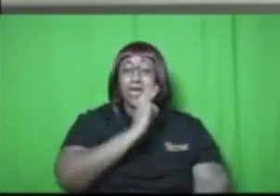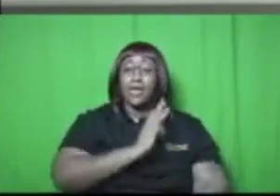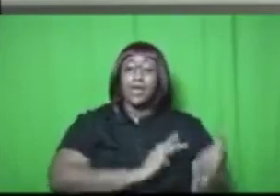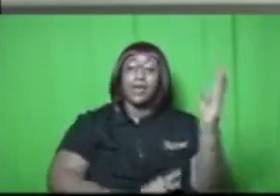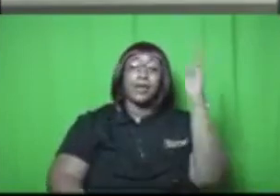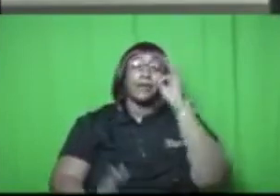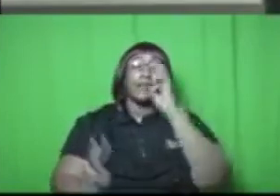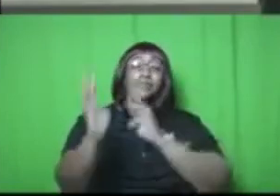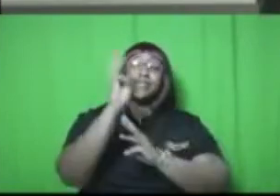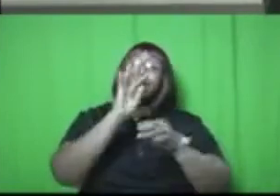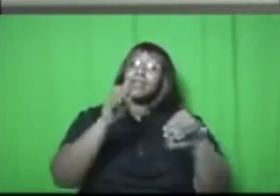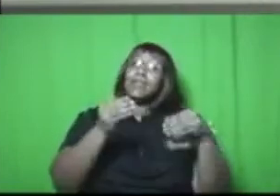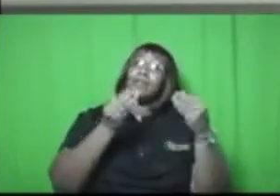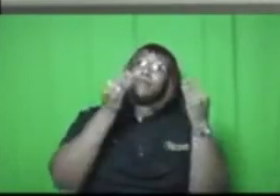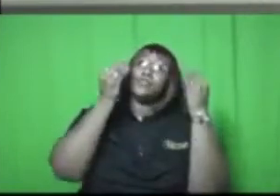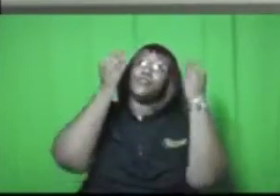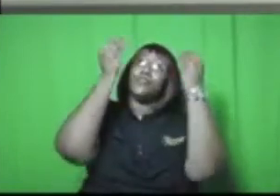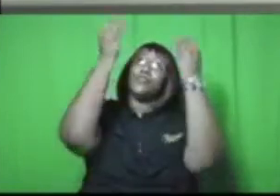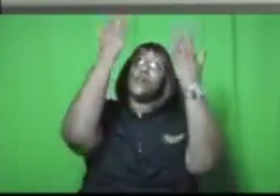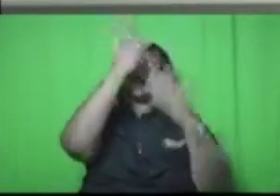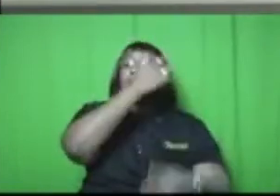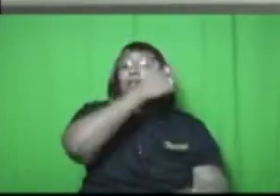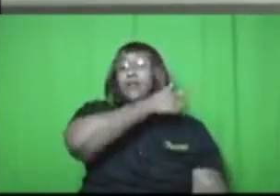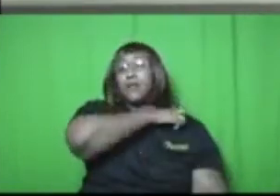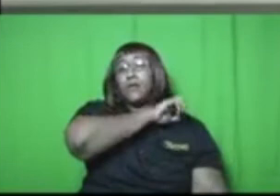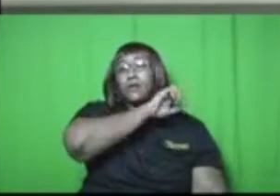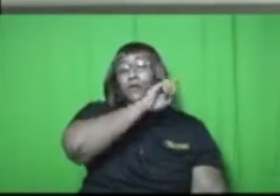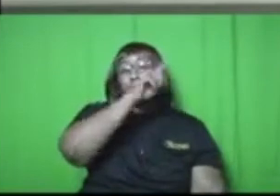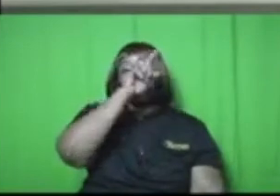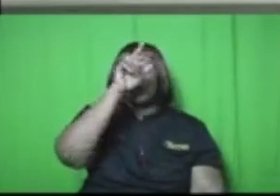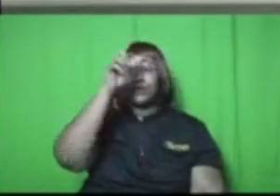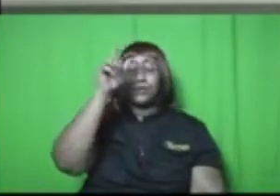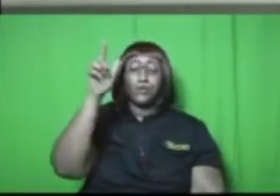Cast all your cares up on the Lord.